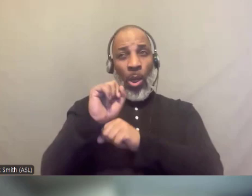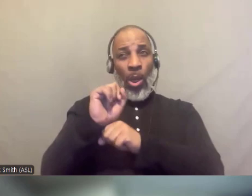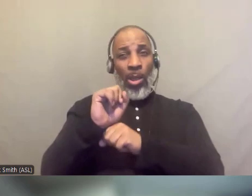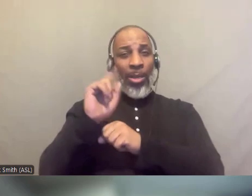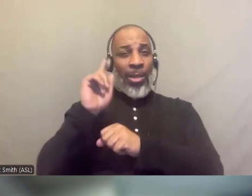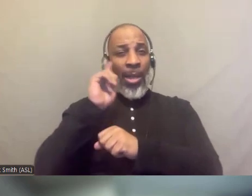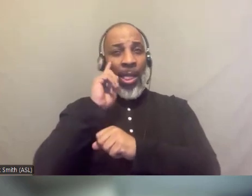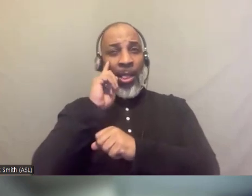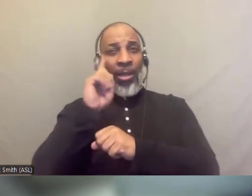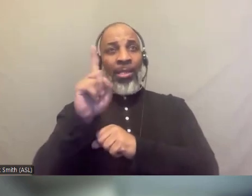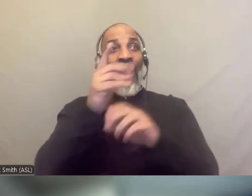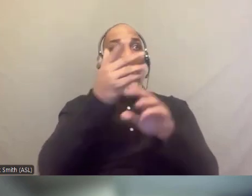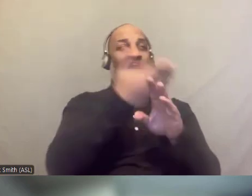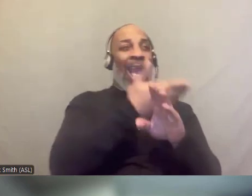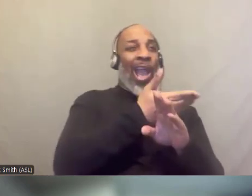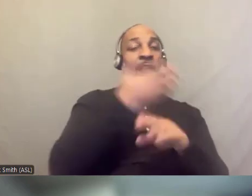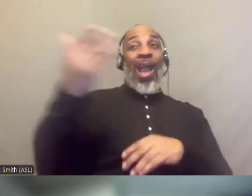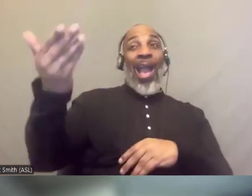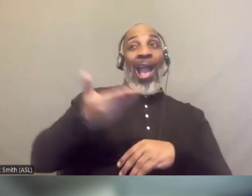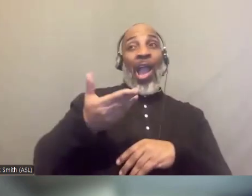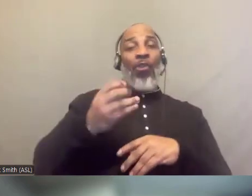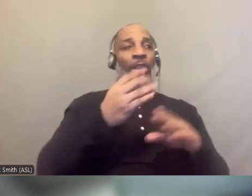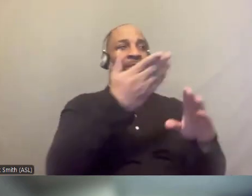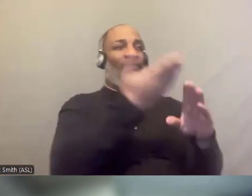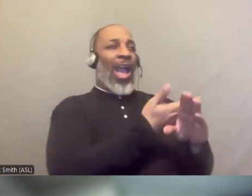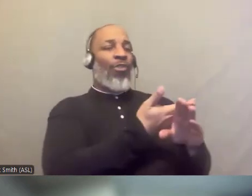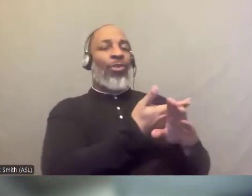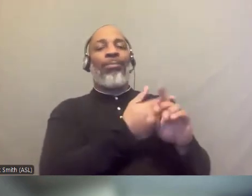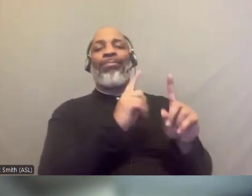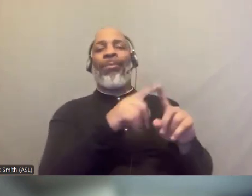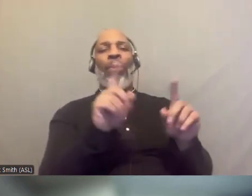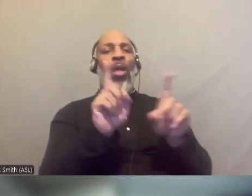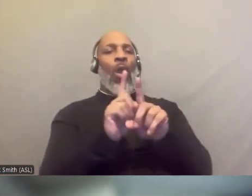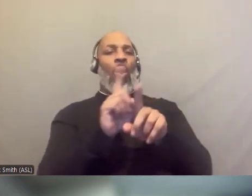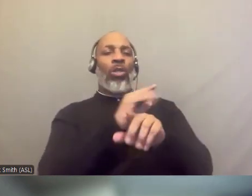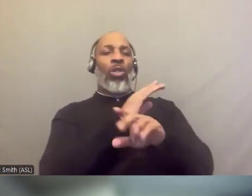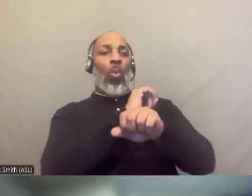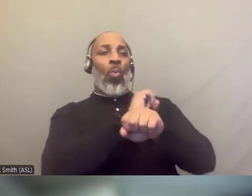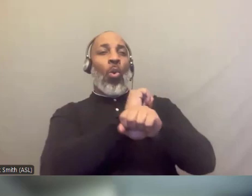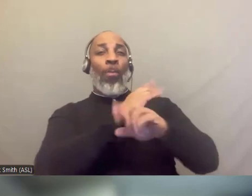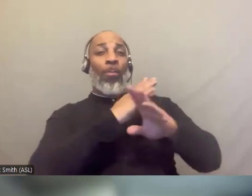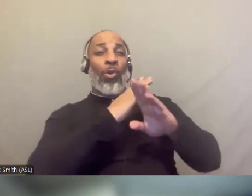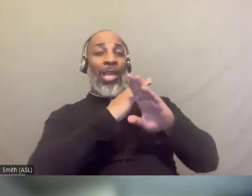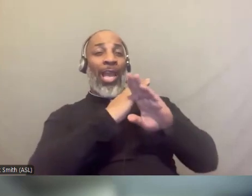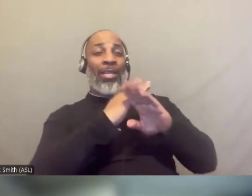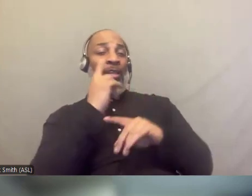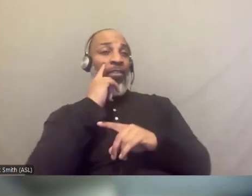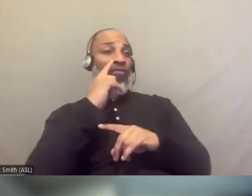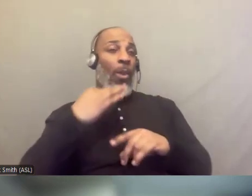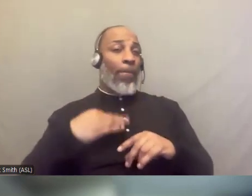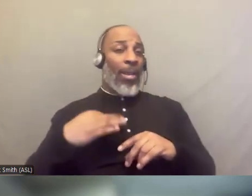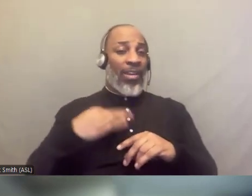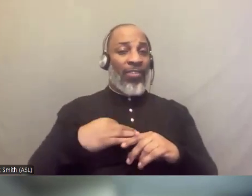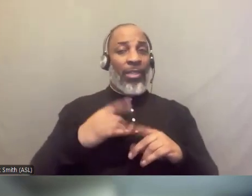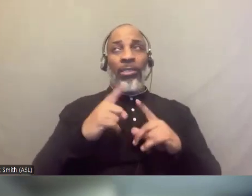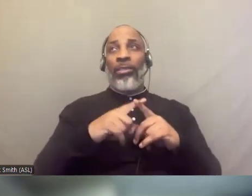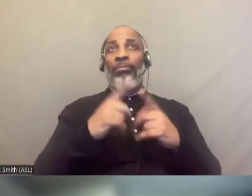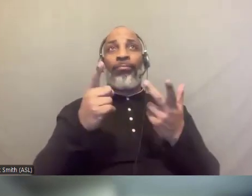the hiring firing process, but there's also workplace protections for benefits and